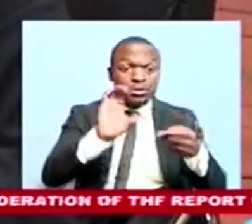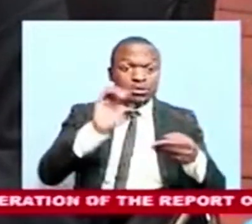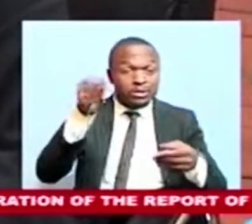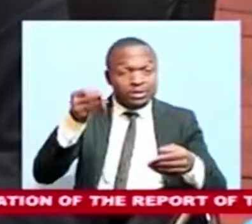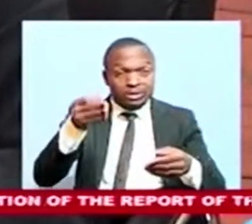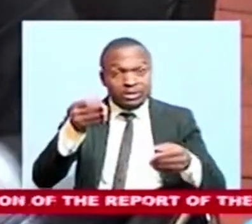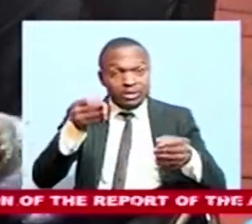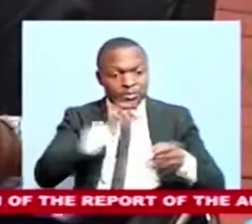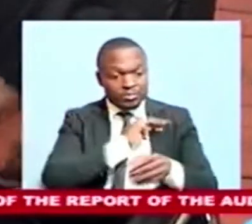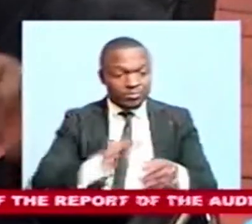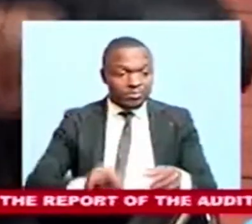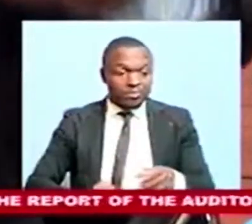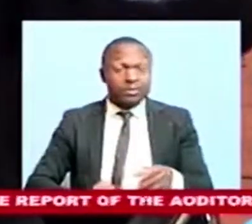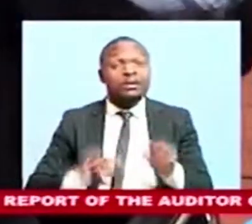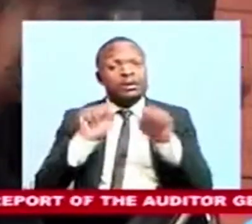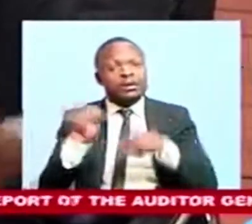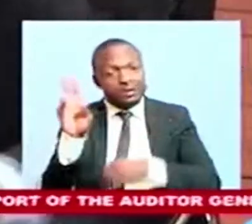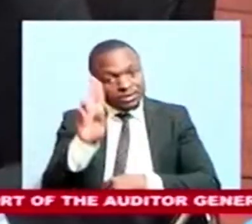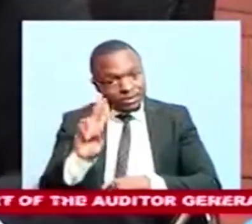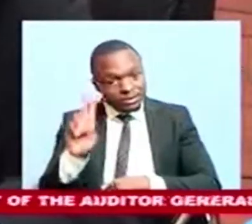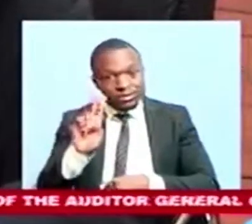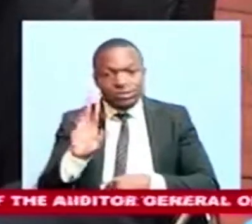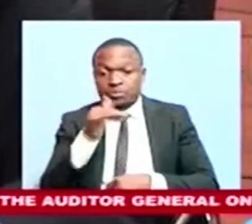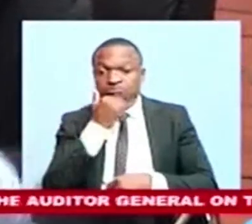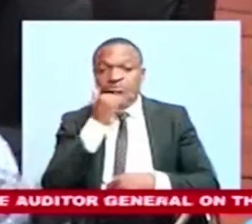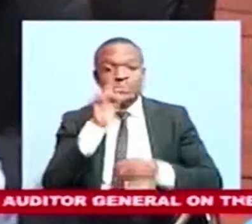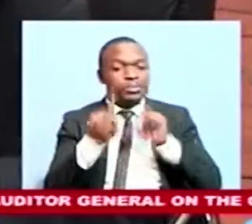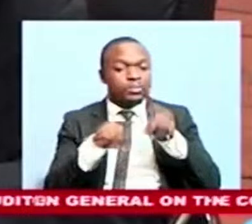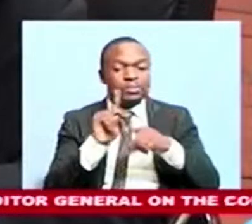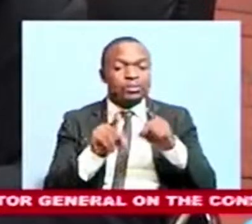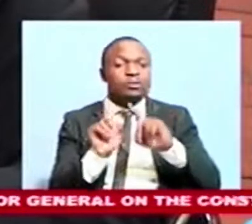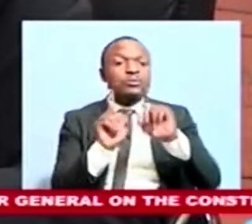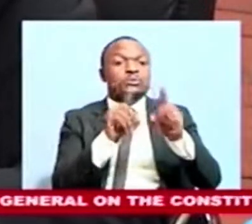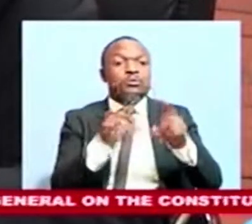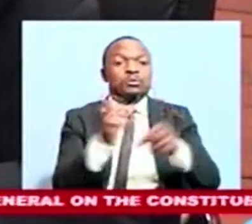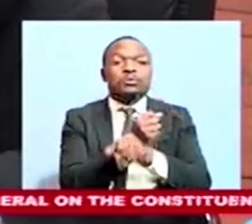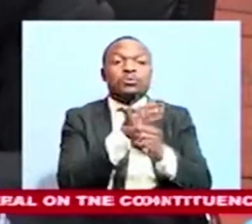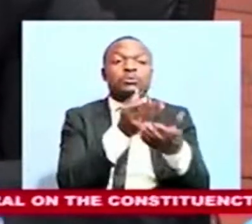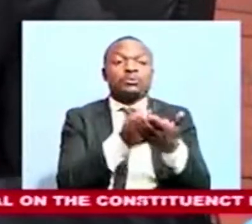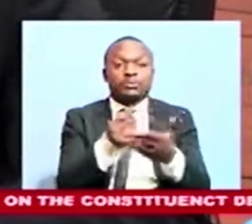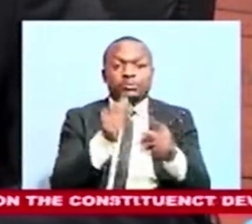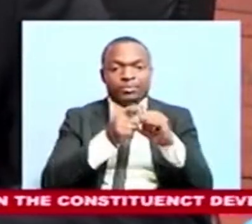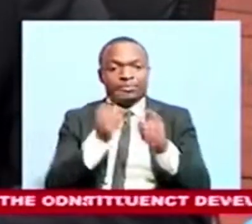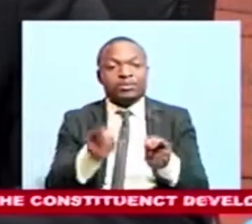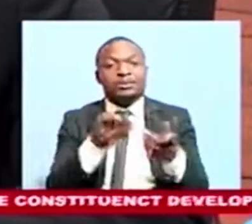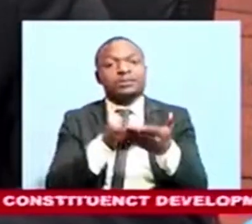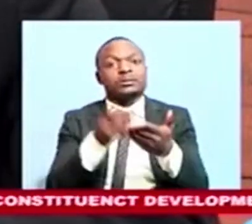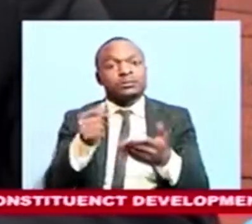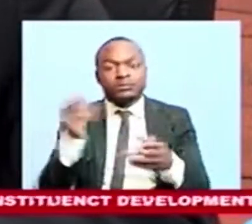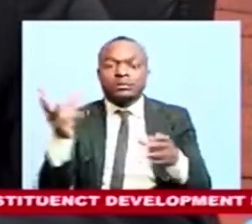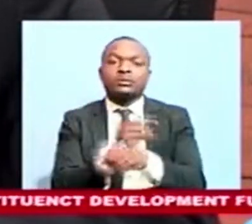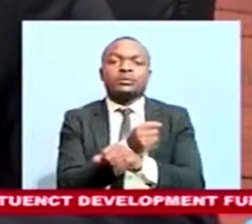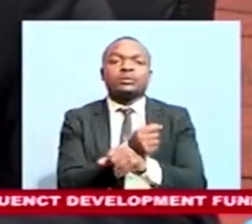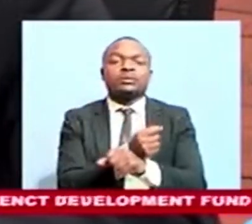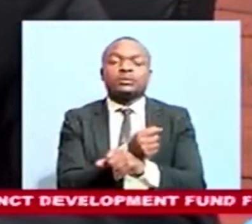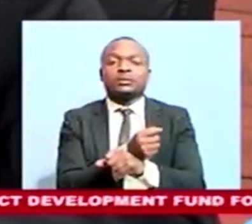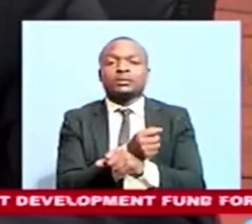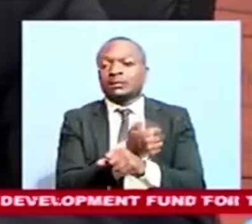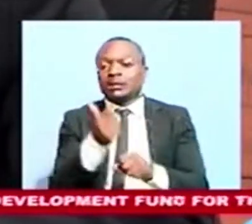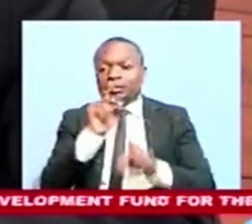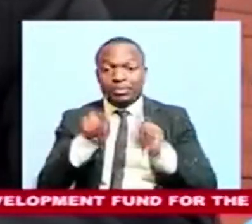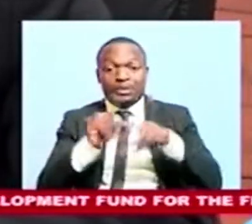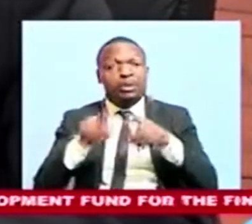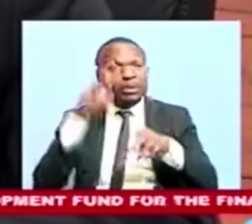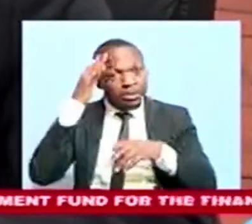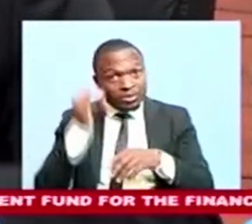members, and we may be using innocent people that they got this money when this money may be went somewhere else. Why didn't